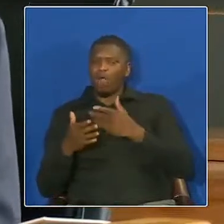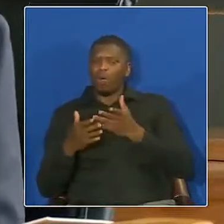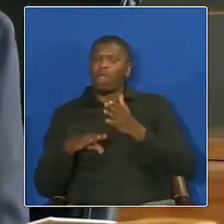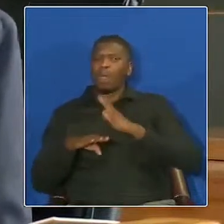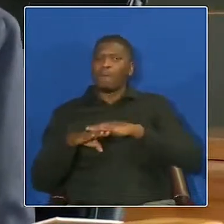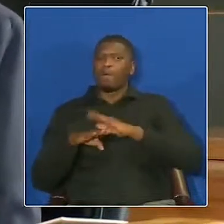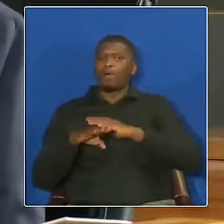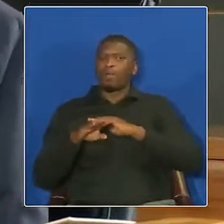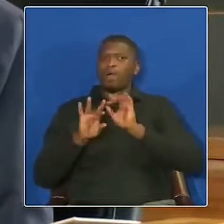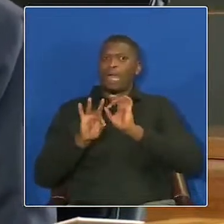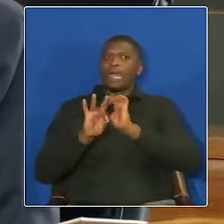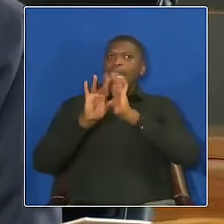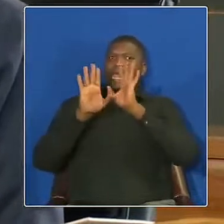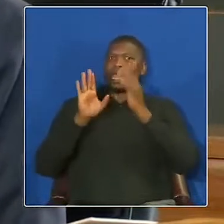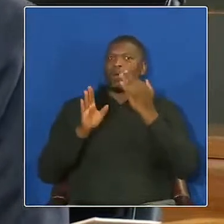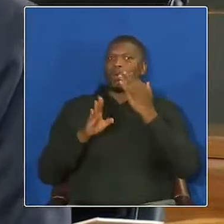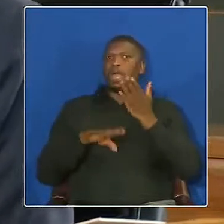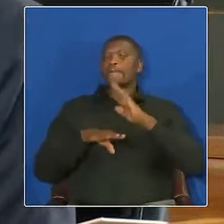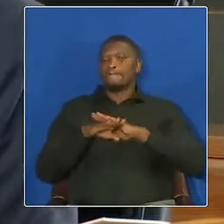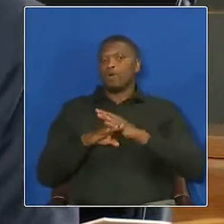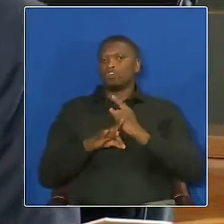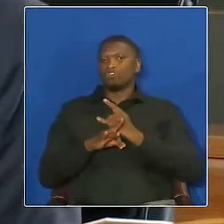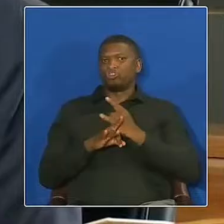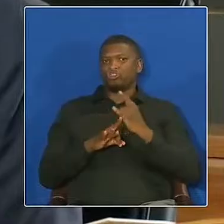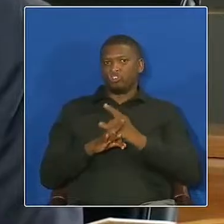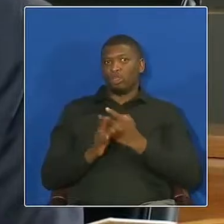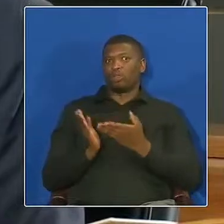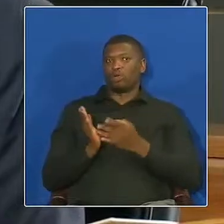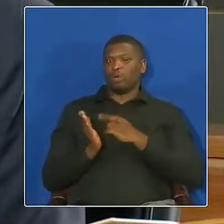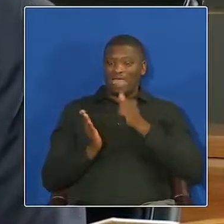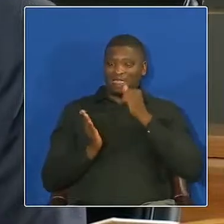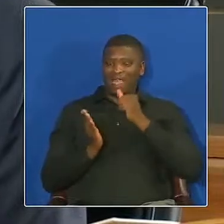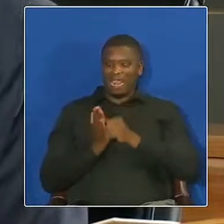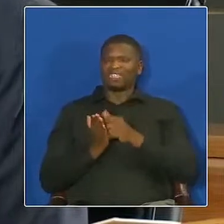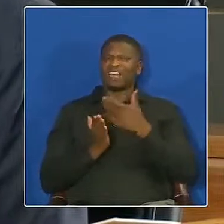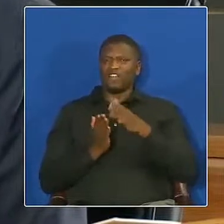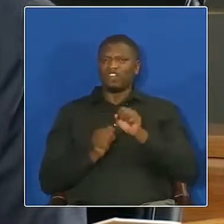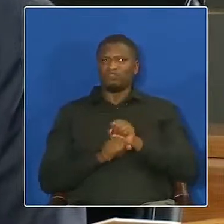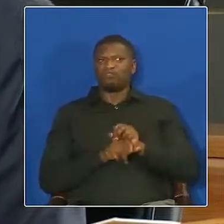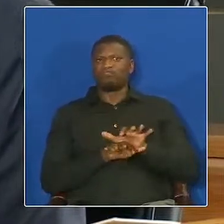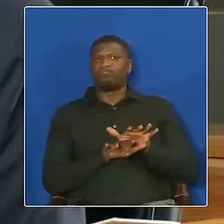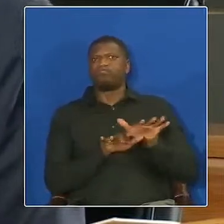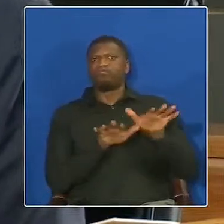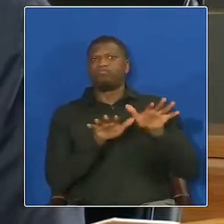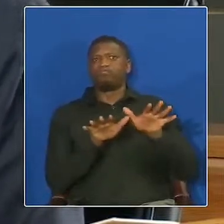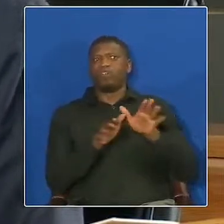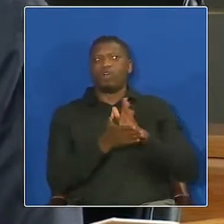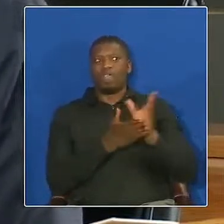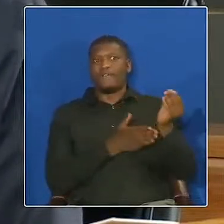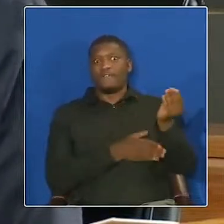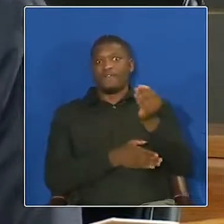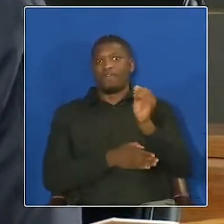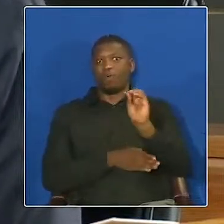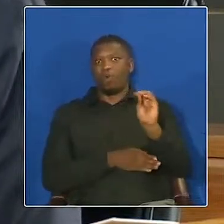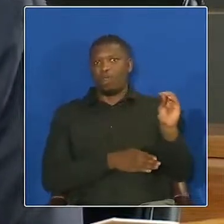other chats, because this letter is circulated a couple of times by others as